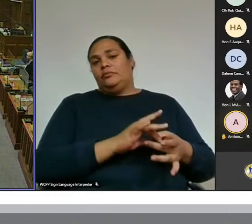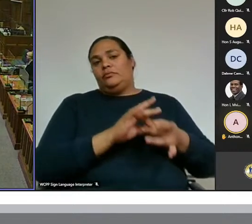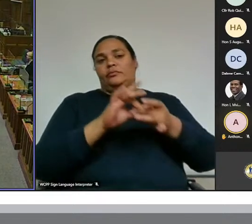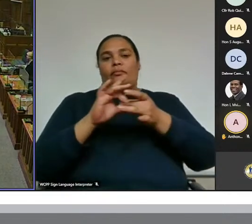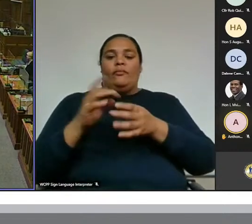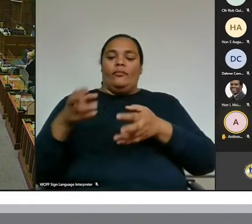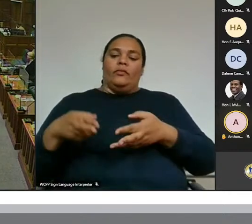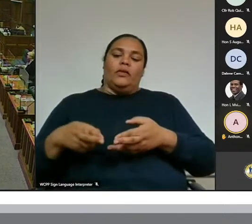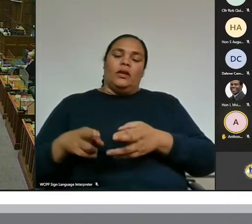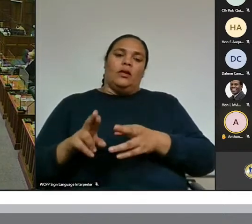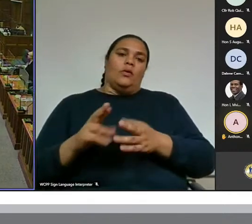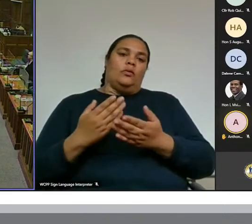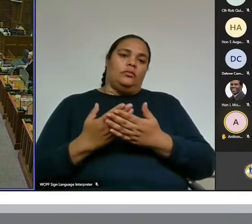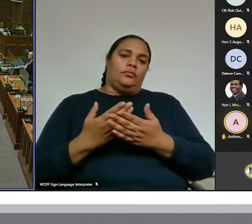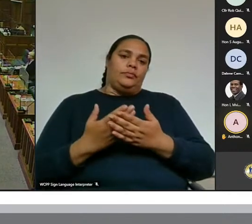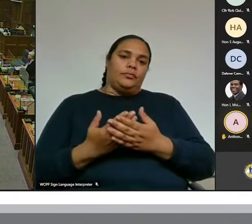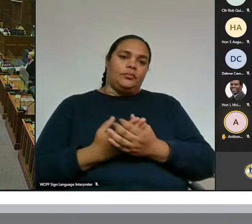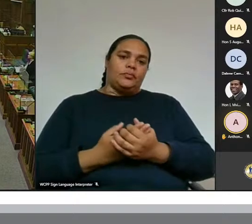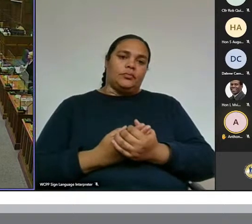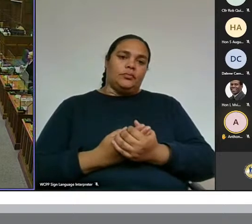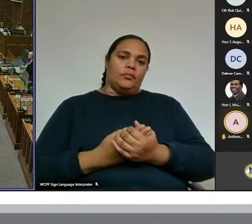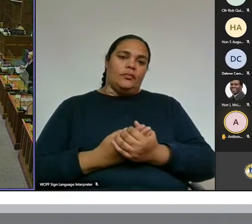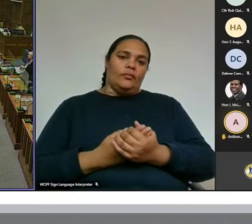the road.